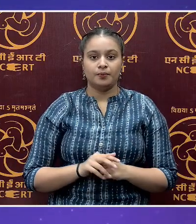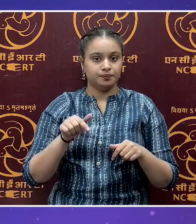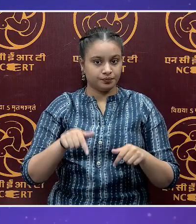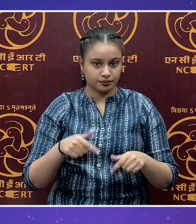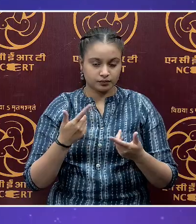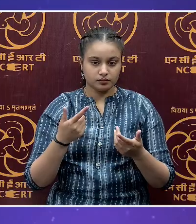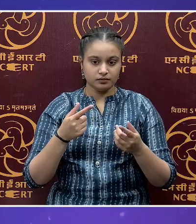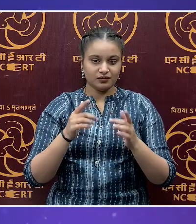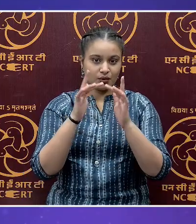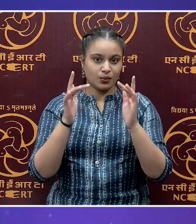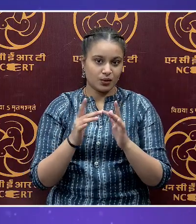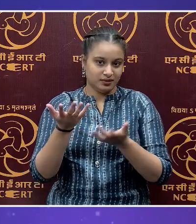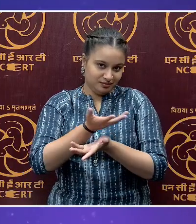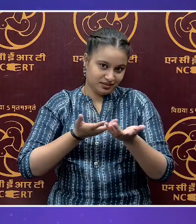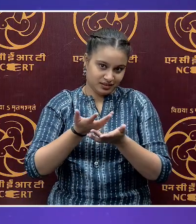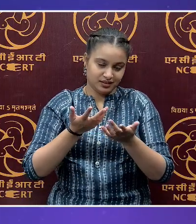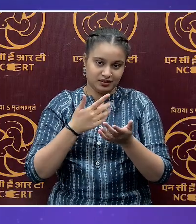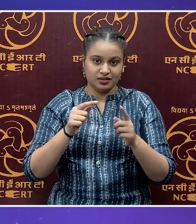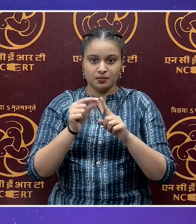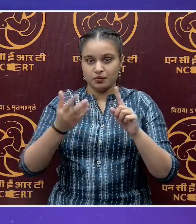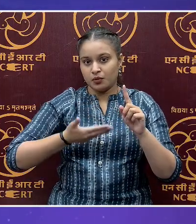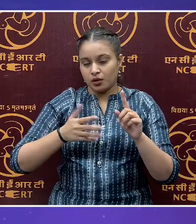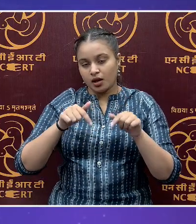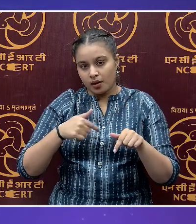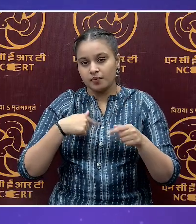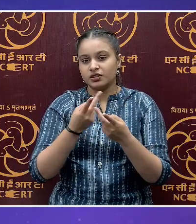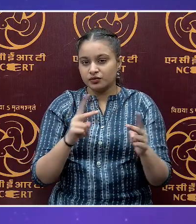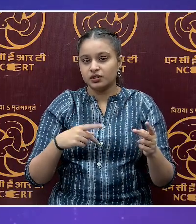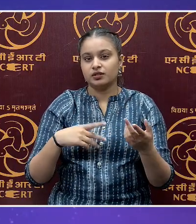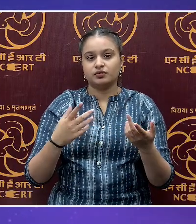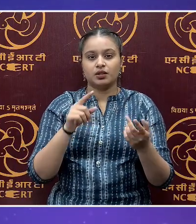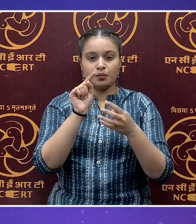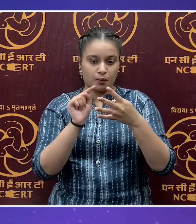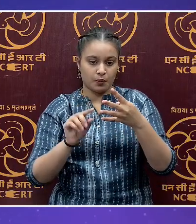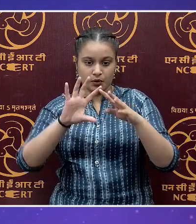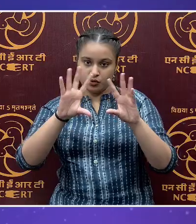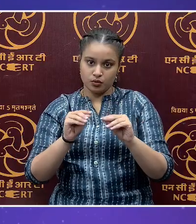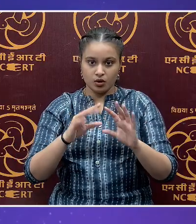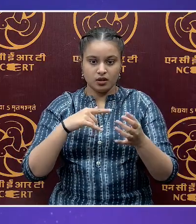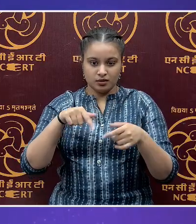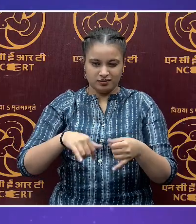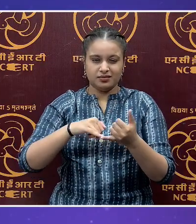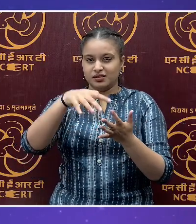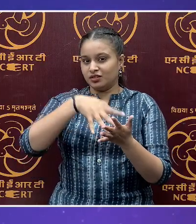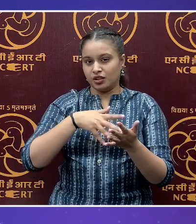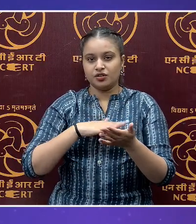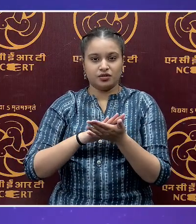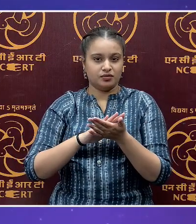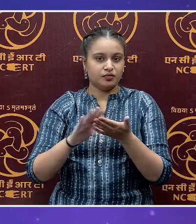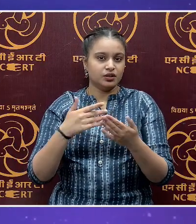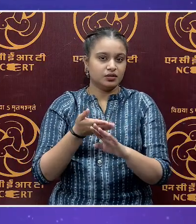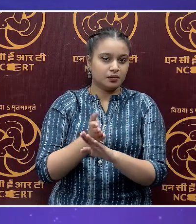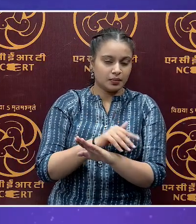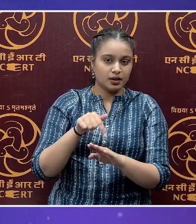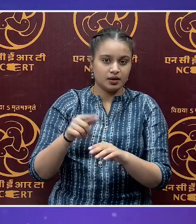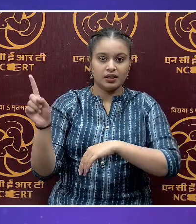this orientation program. I'm sure that there are certain takeaways from the session, because we have almost reached the end of today's day one